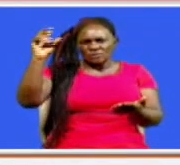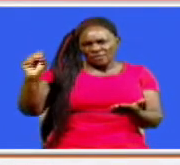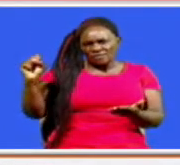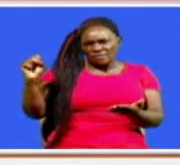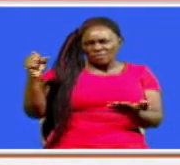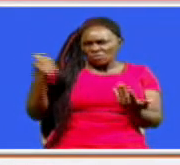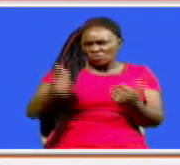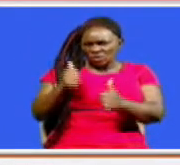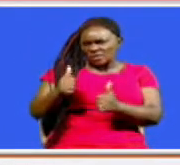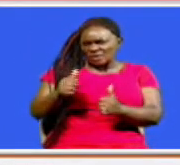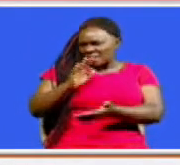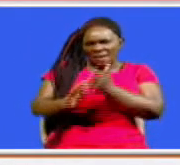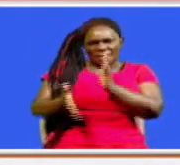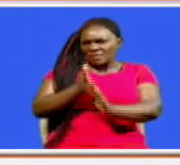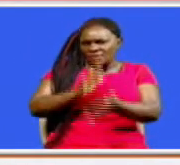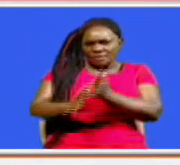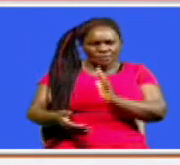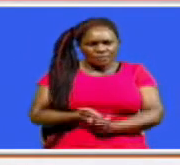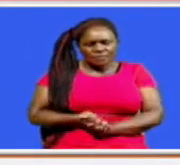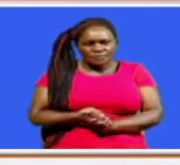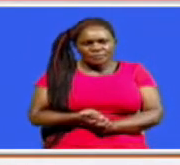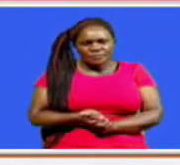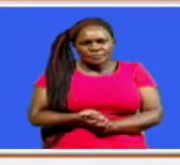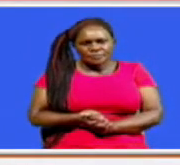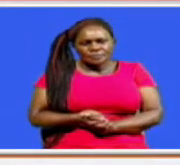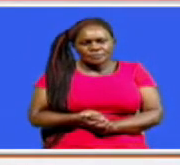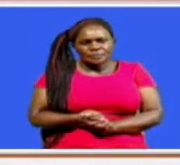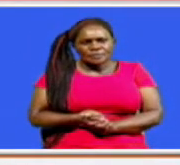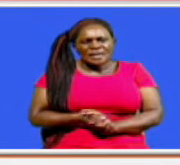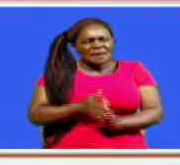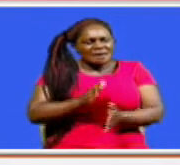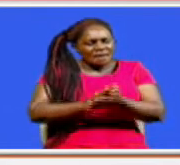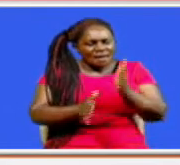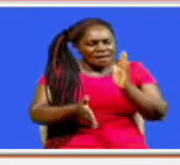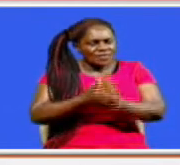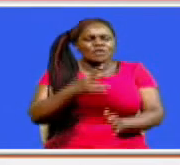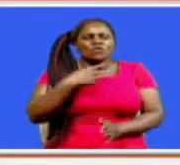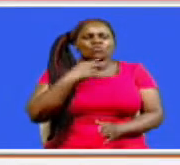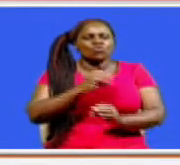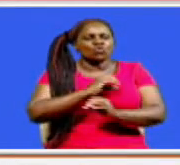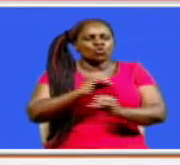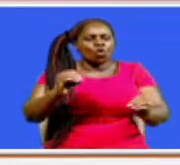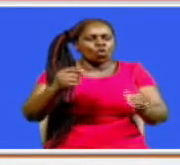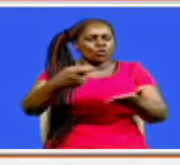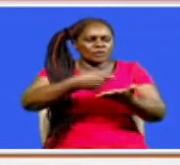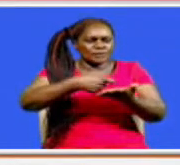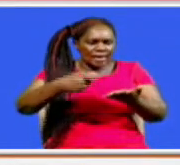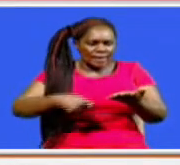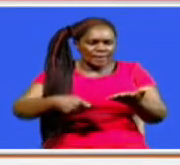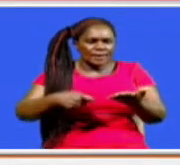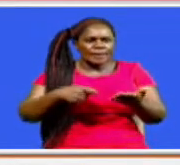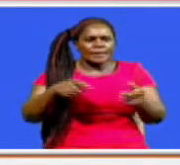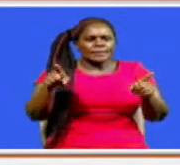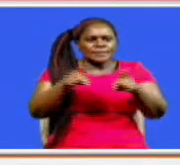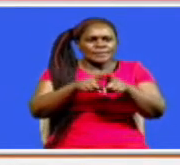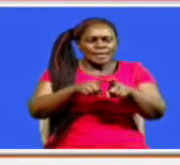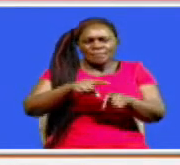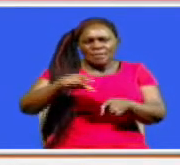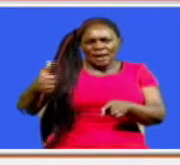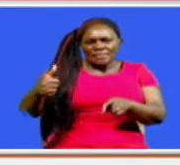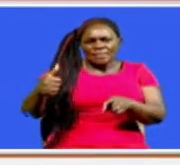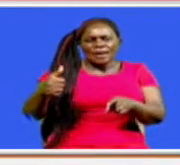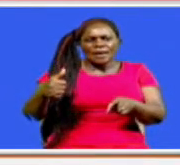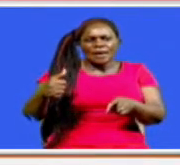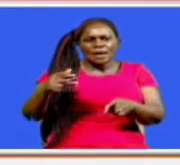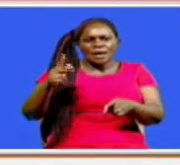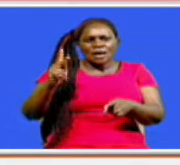2021-2025 CBA? There was none. Mm-hmm. There was none, literally. Even my counterparts in KNUT,